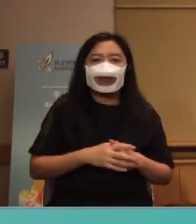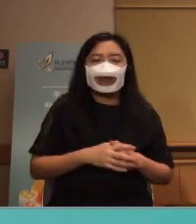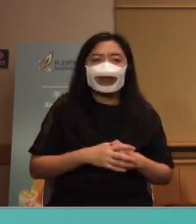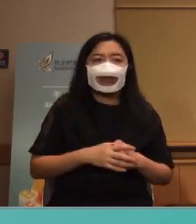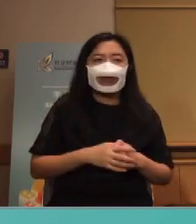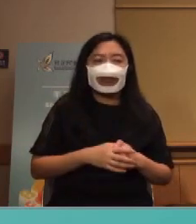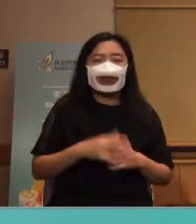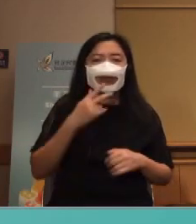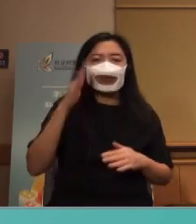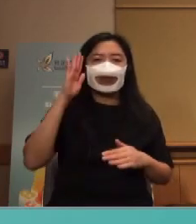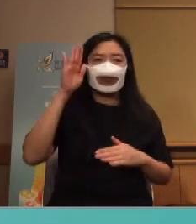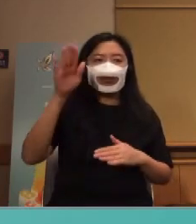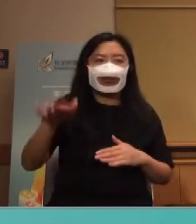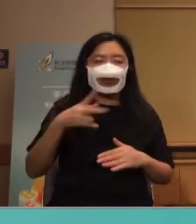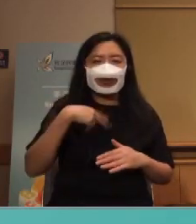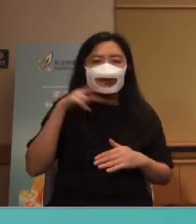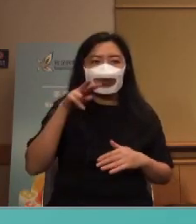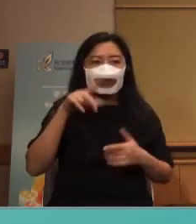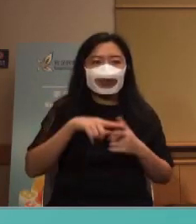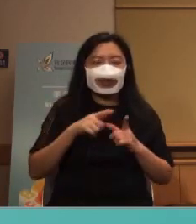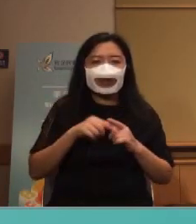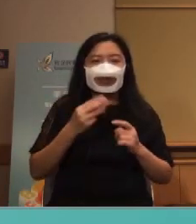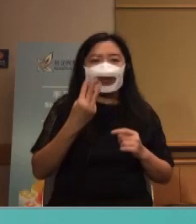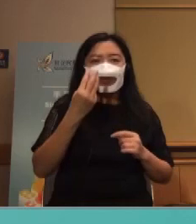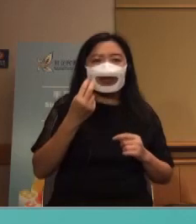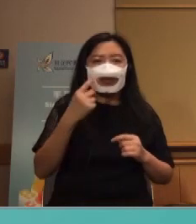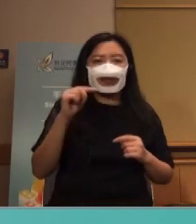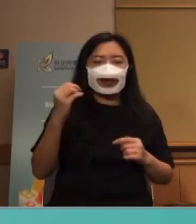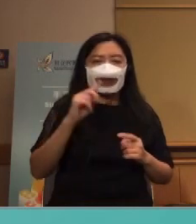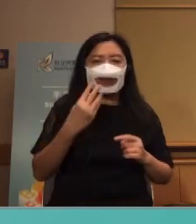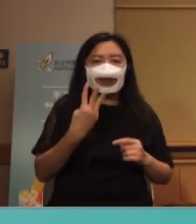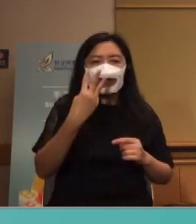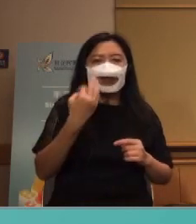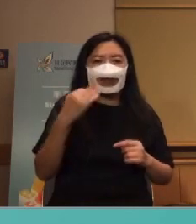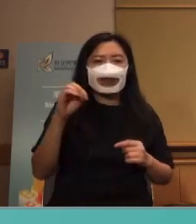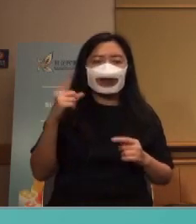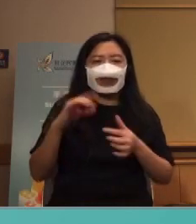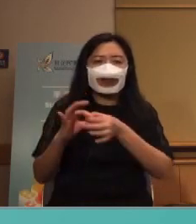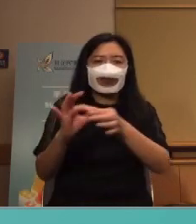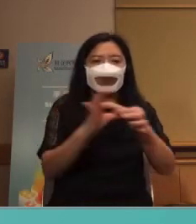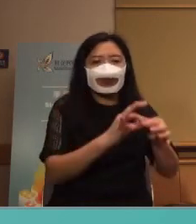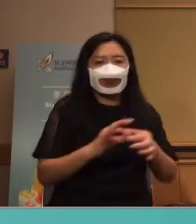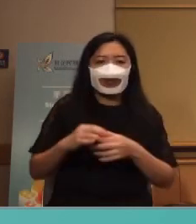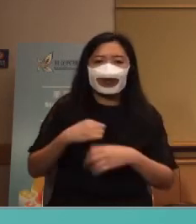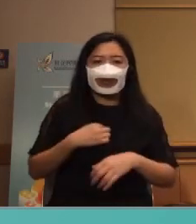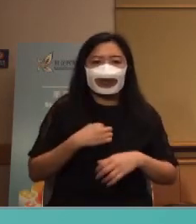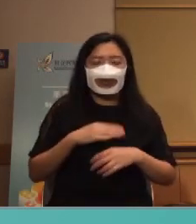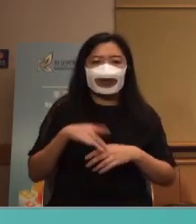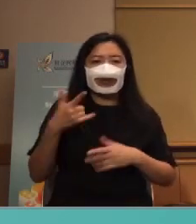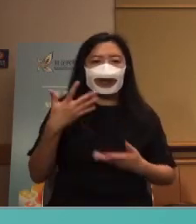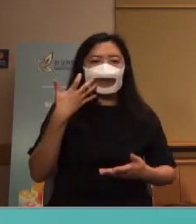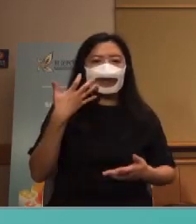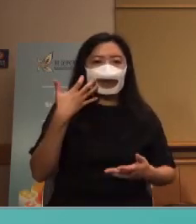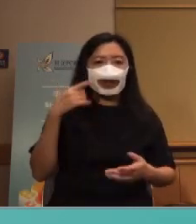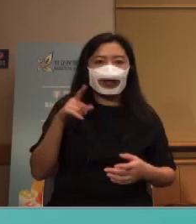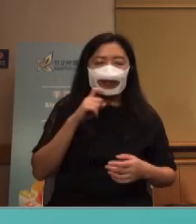Web2 and Web3 people. In our latest kind of rebrand statement, one of the statements is we, as One